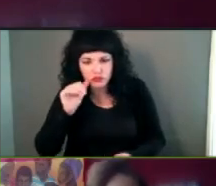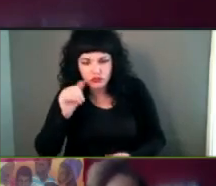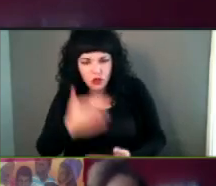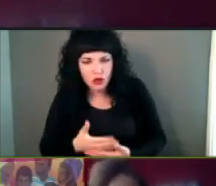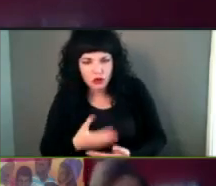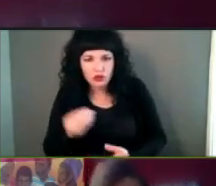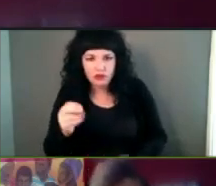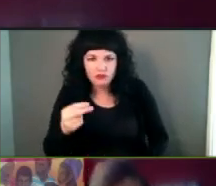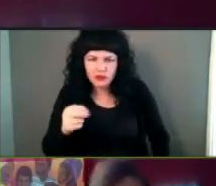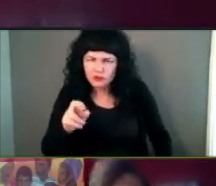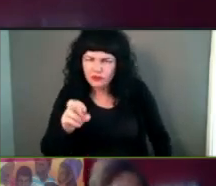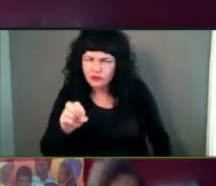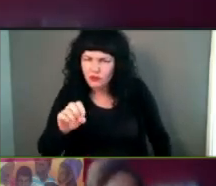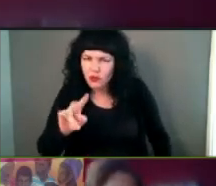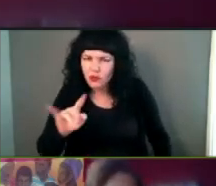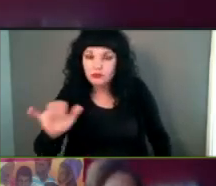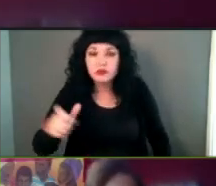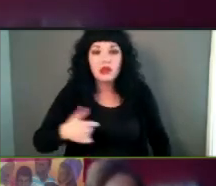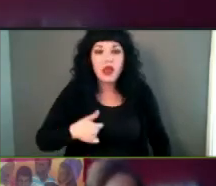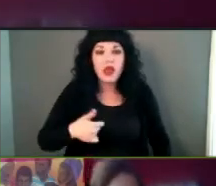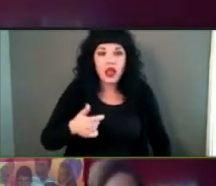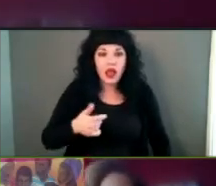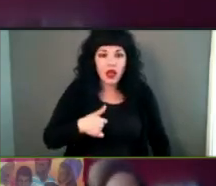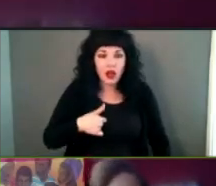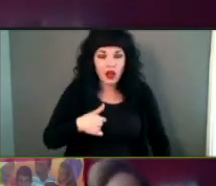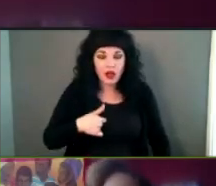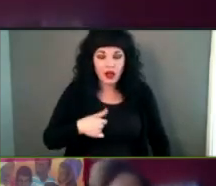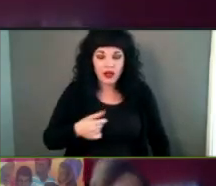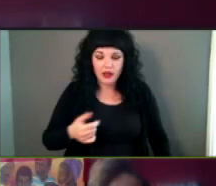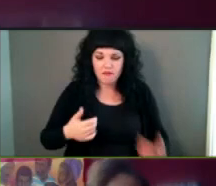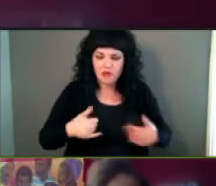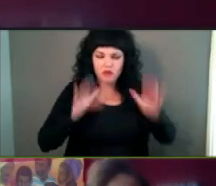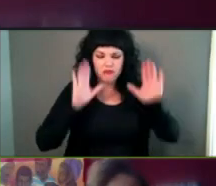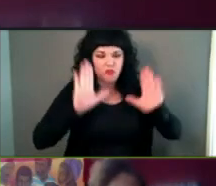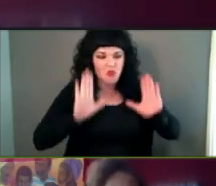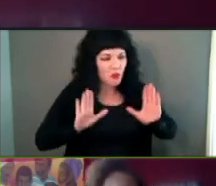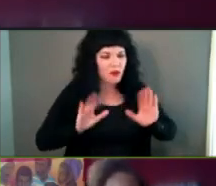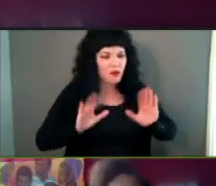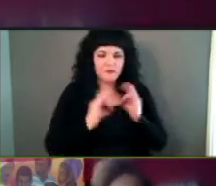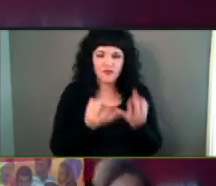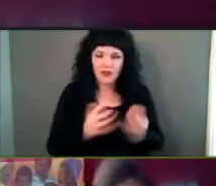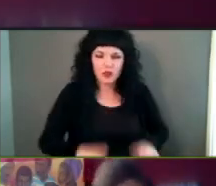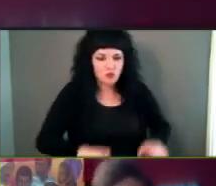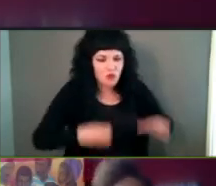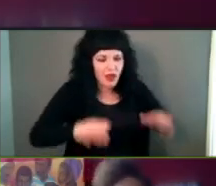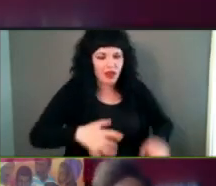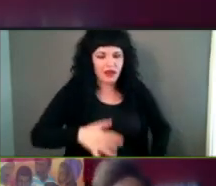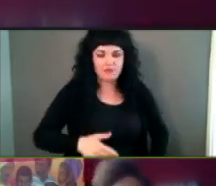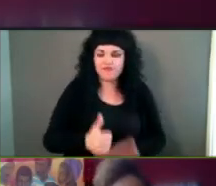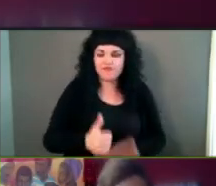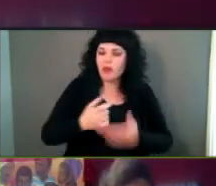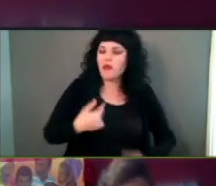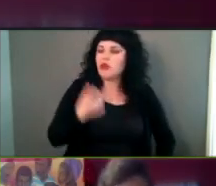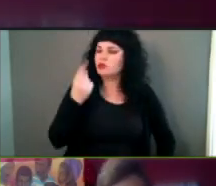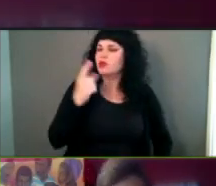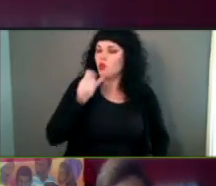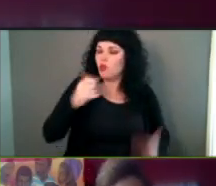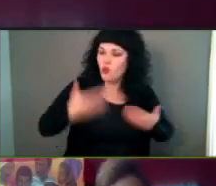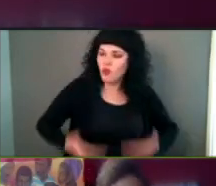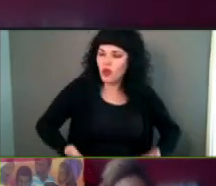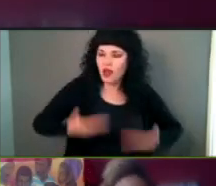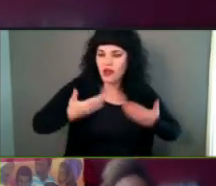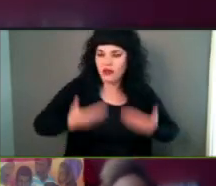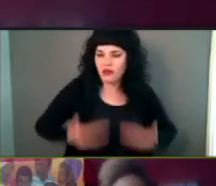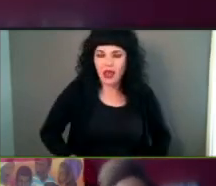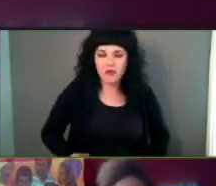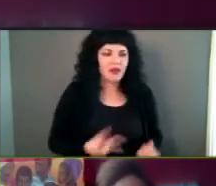me and given me a sense of who I am over many stages and over many nations. I'm also blessed to be